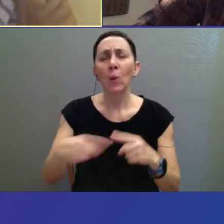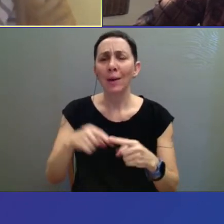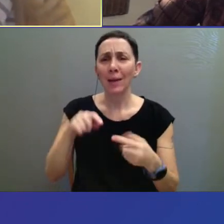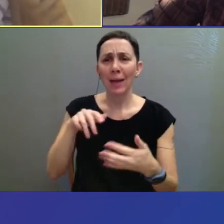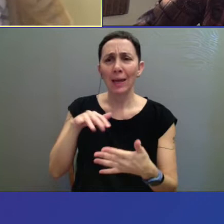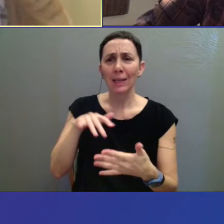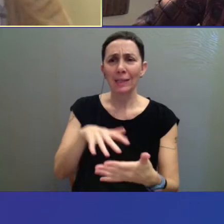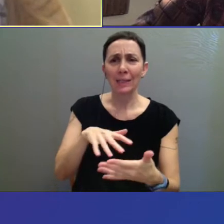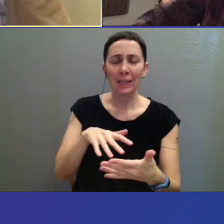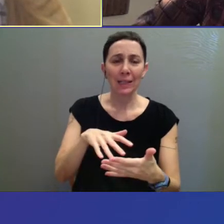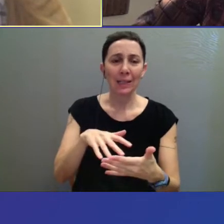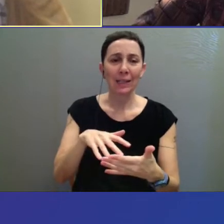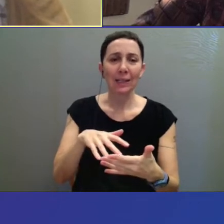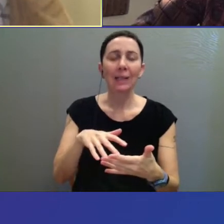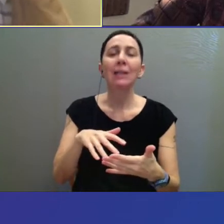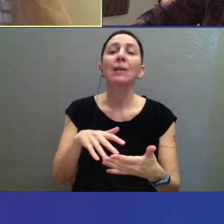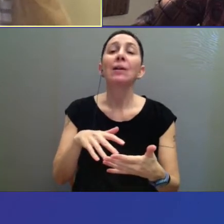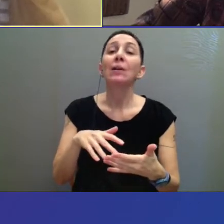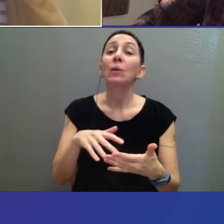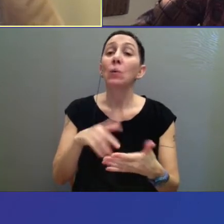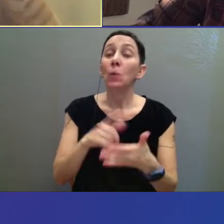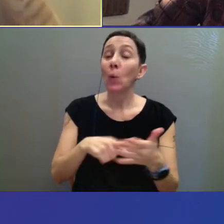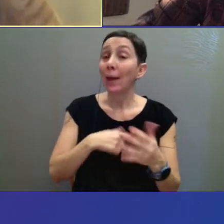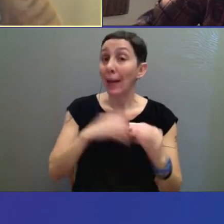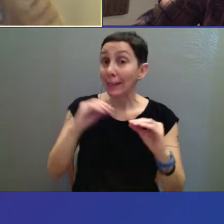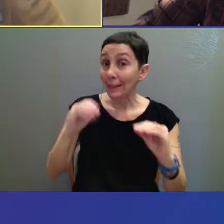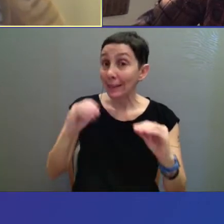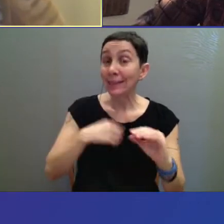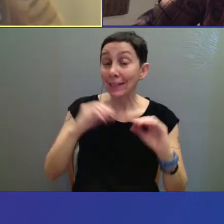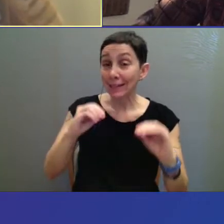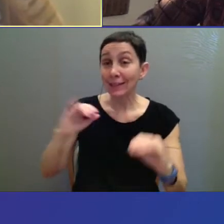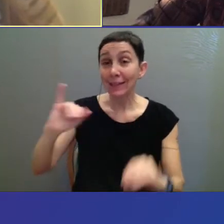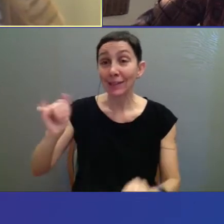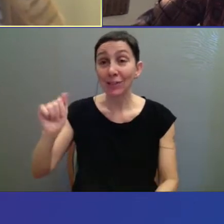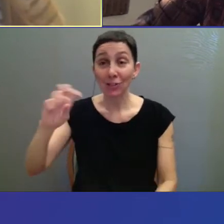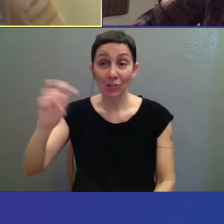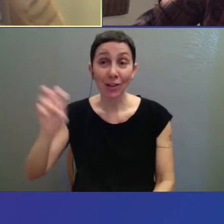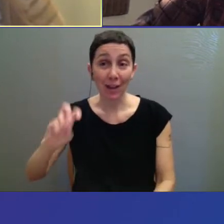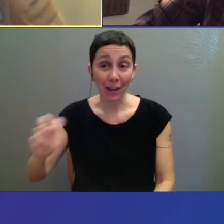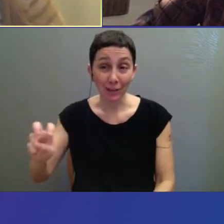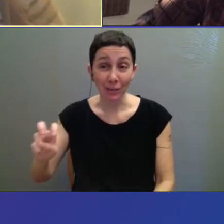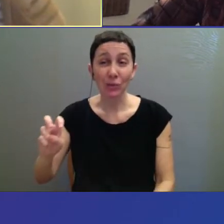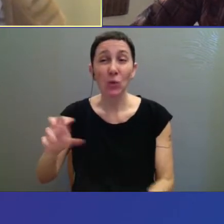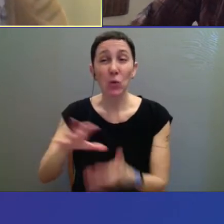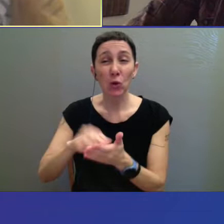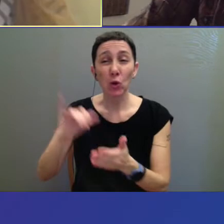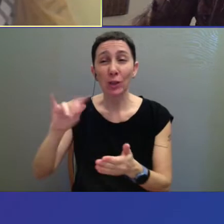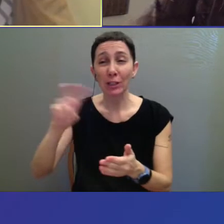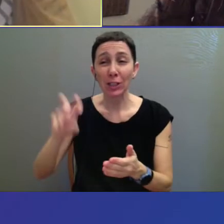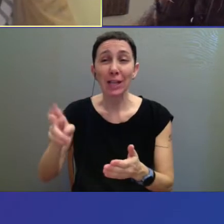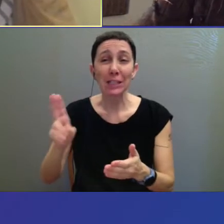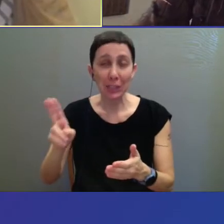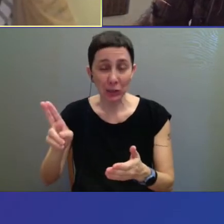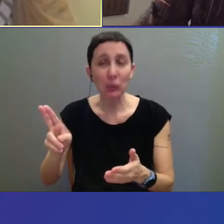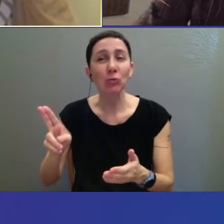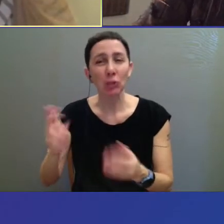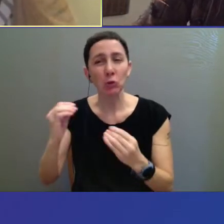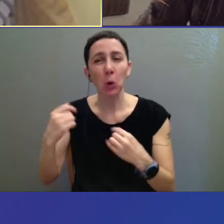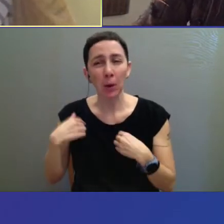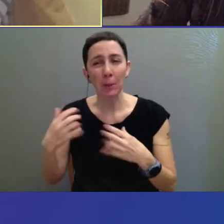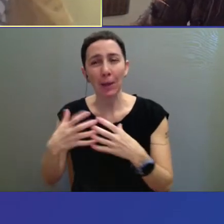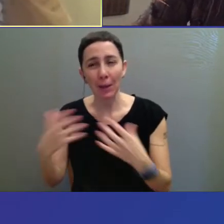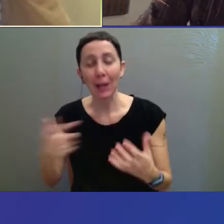teach. I currently teach jazz, and I grew up dancing what I thought was